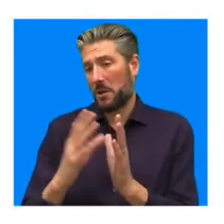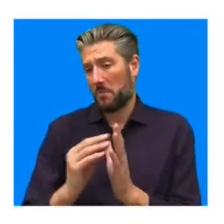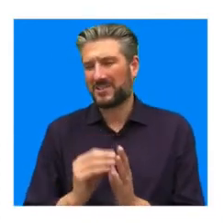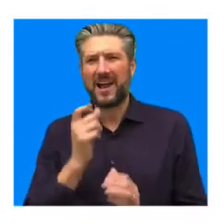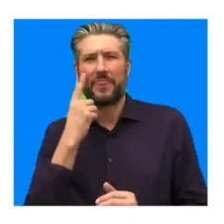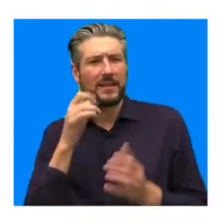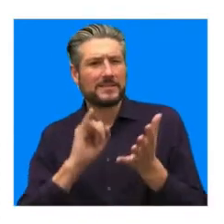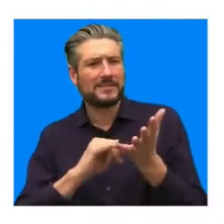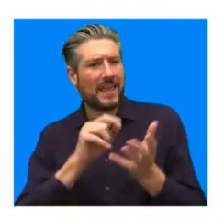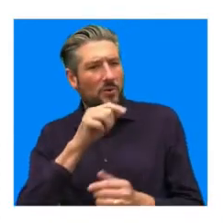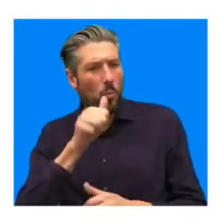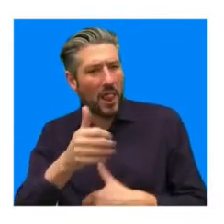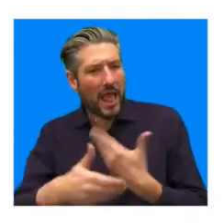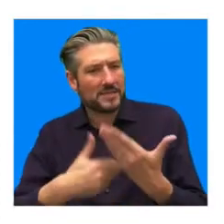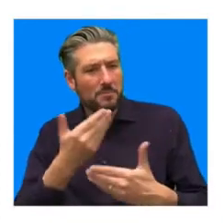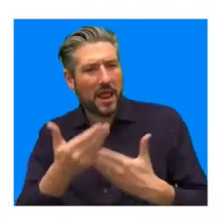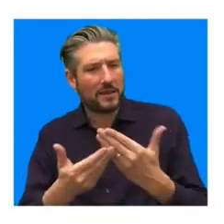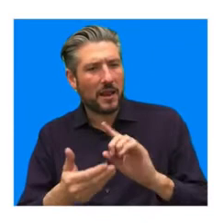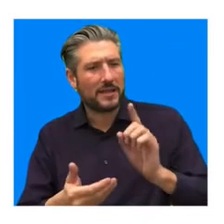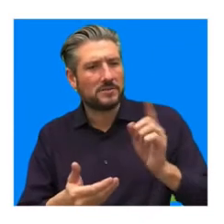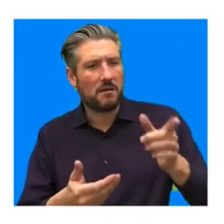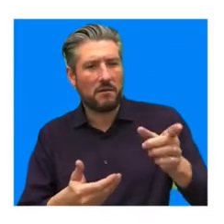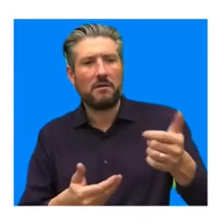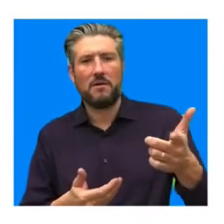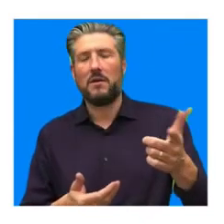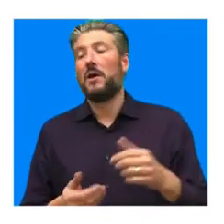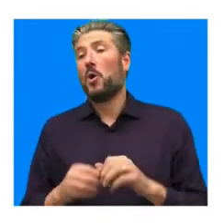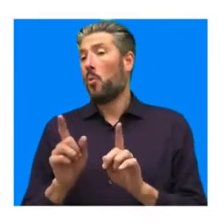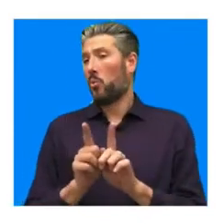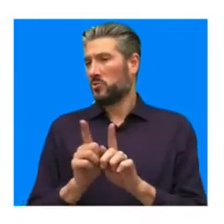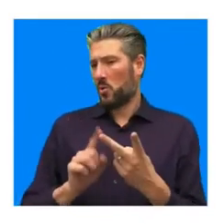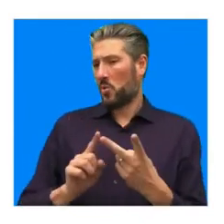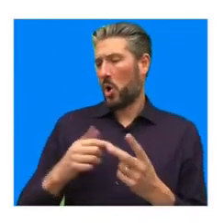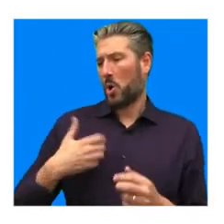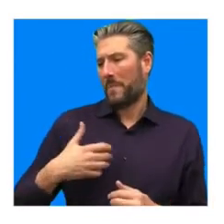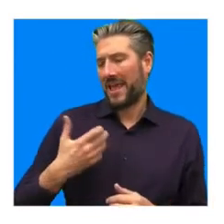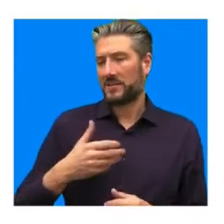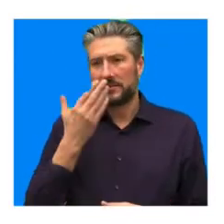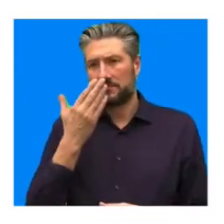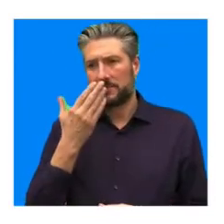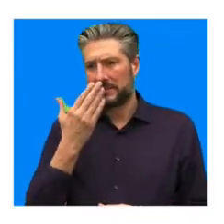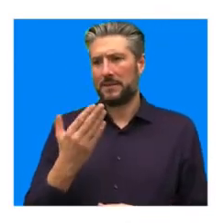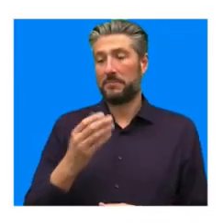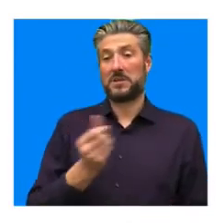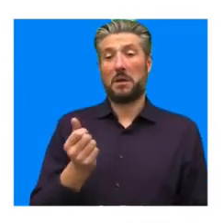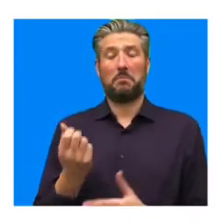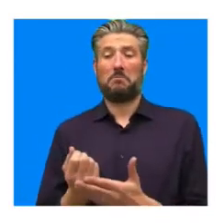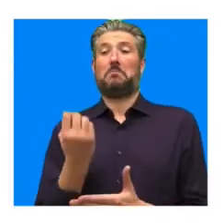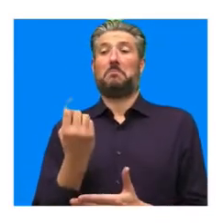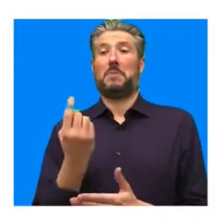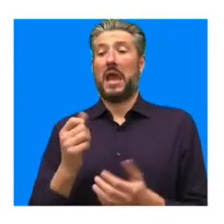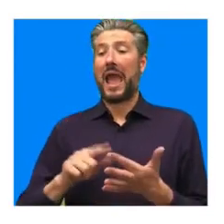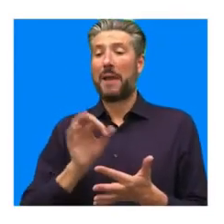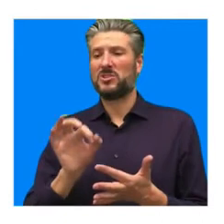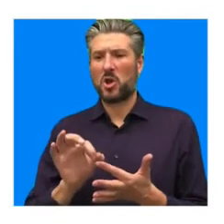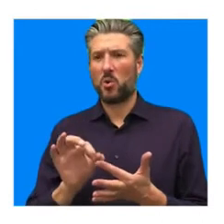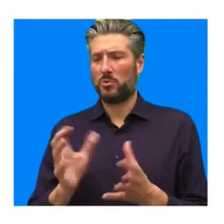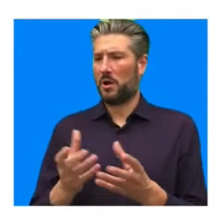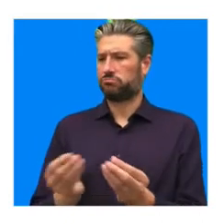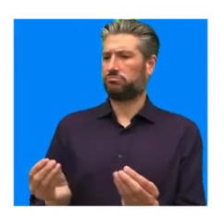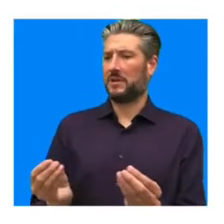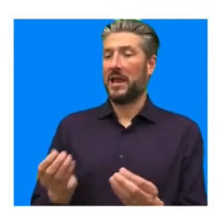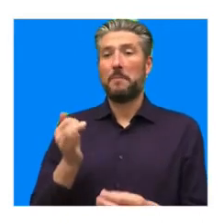won't. There were also complaints about random episodes falling off the grid. So for example, episode 1, 2, and 4 will have description,